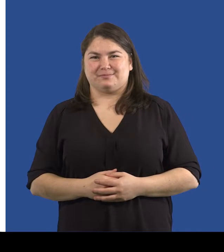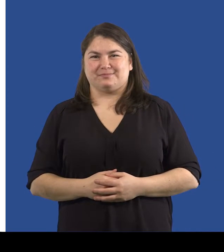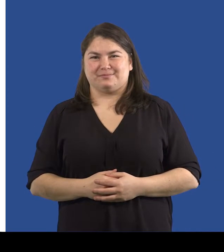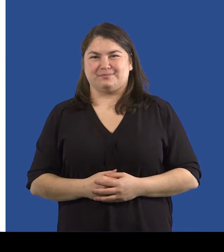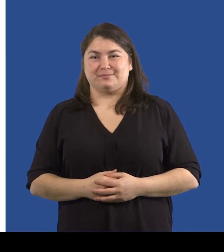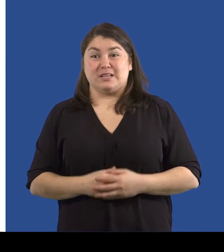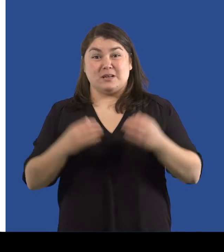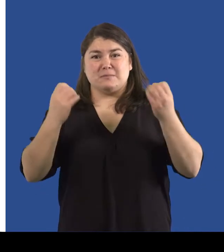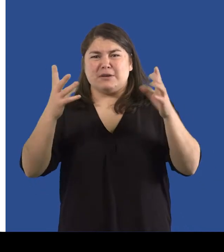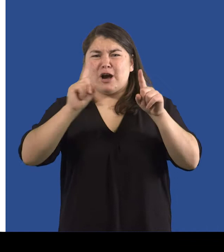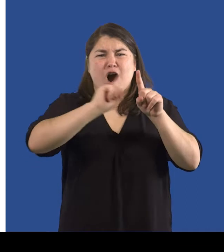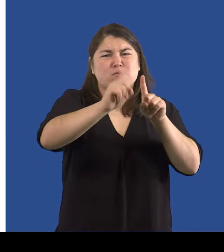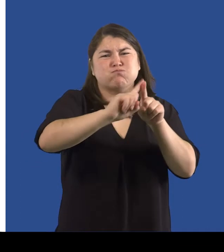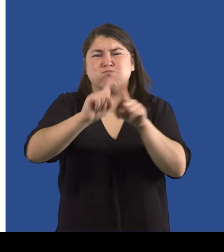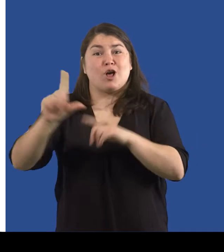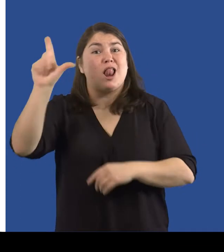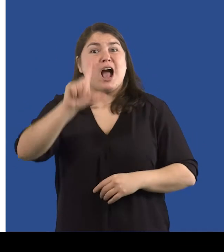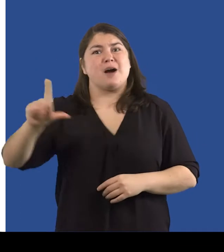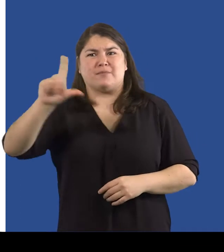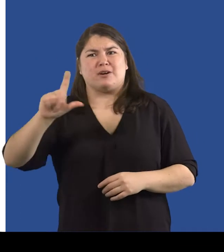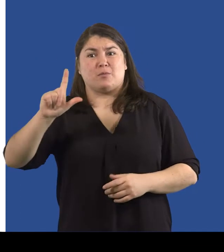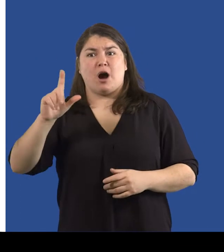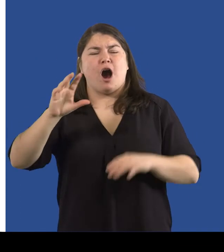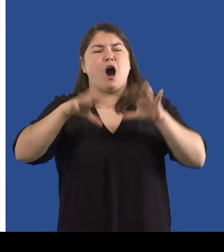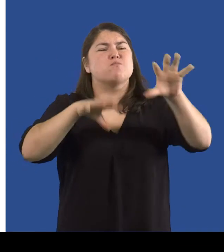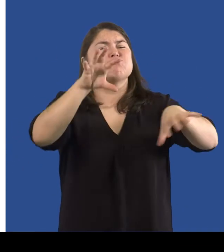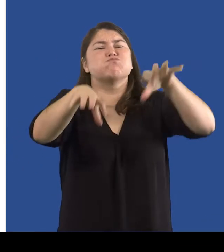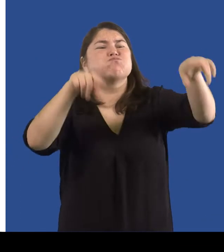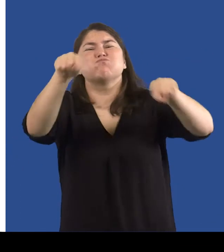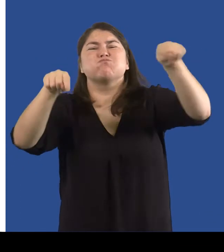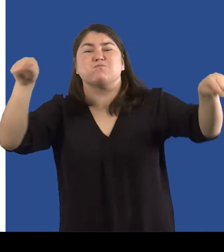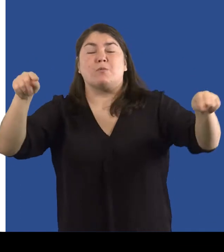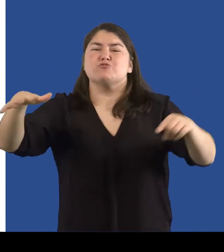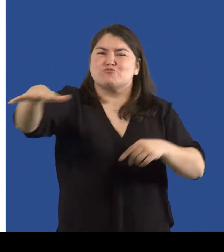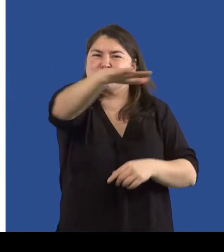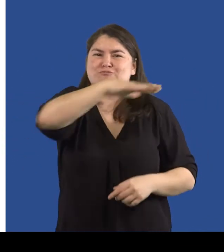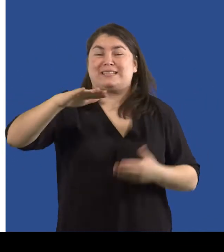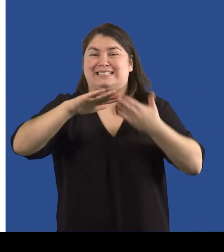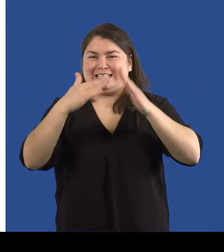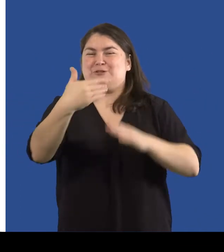There are many libraries to choose from in my city, Toronto.